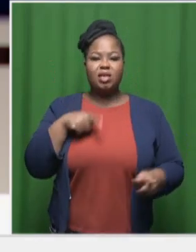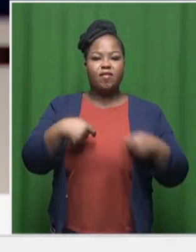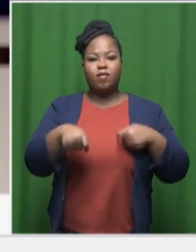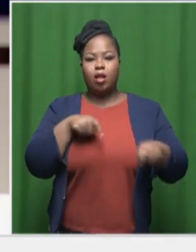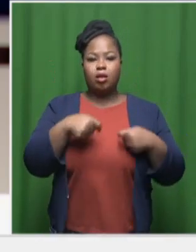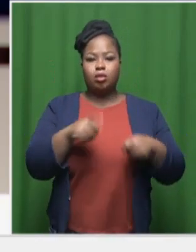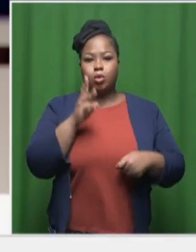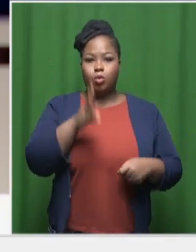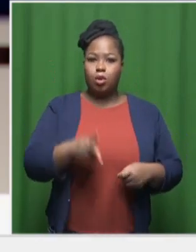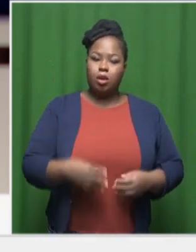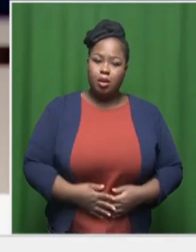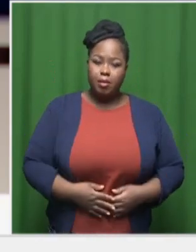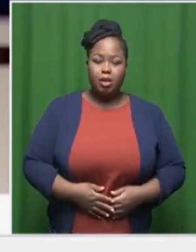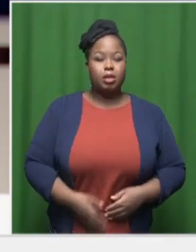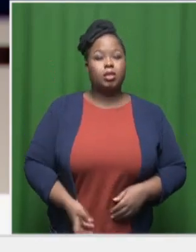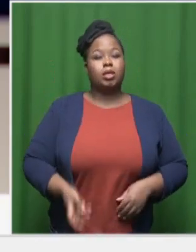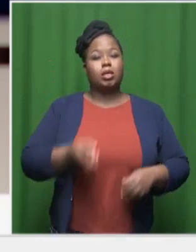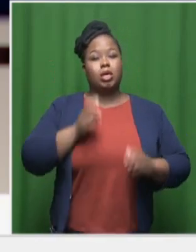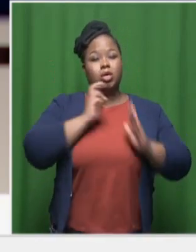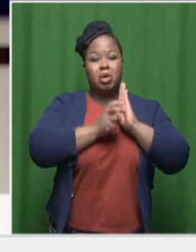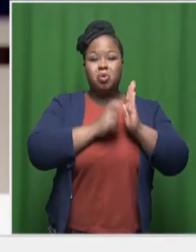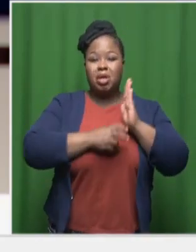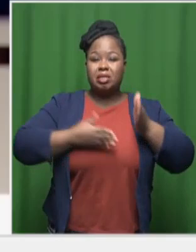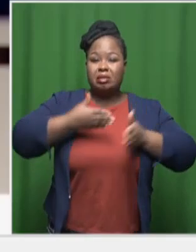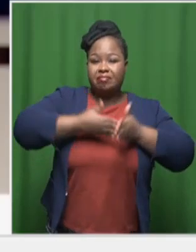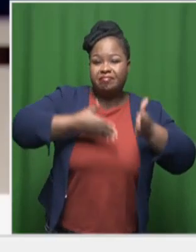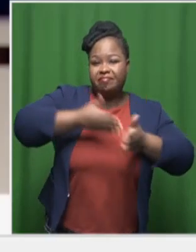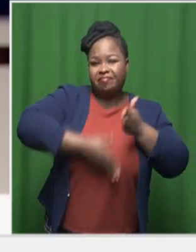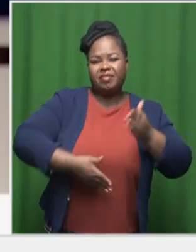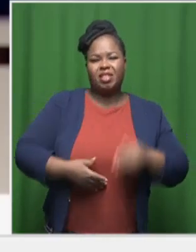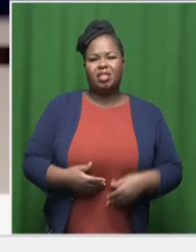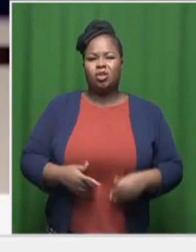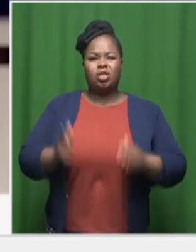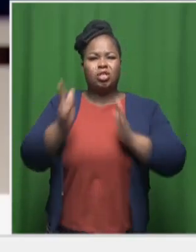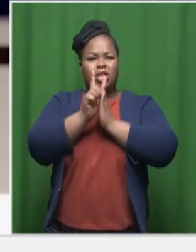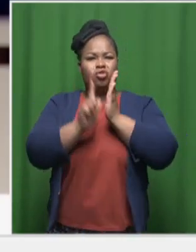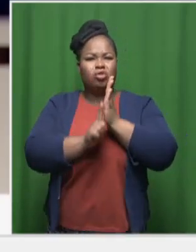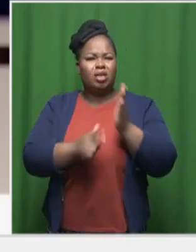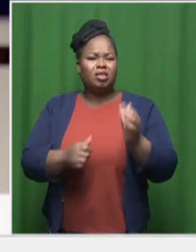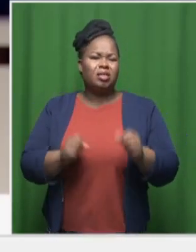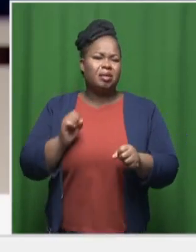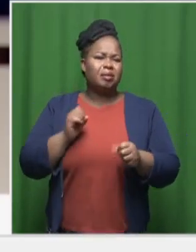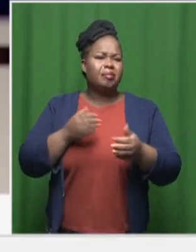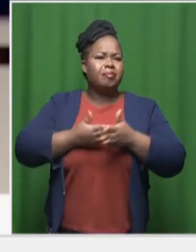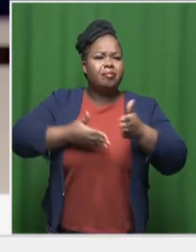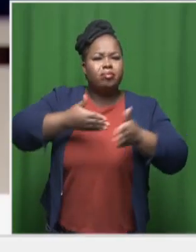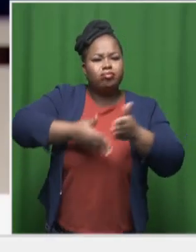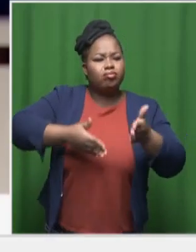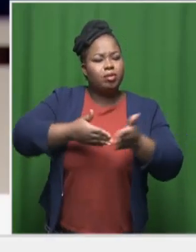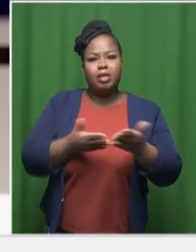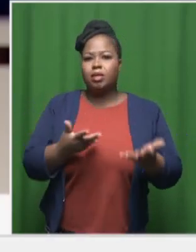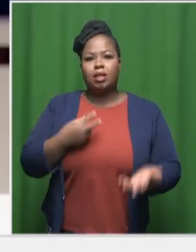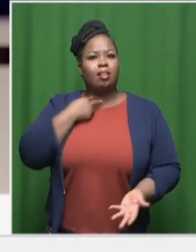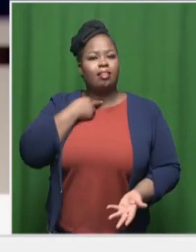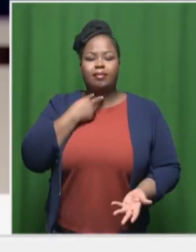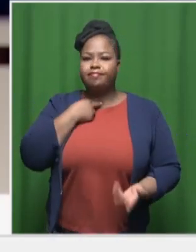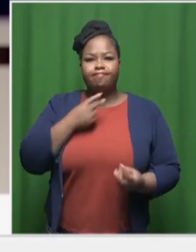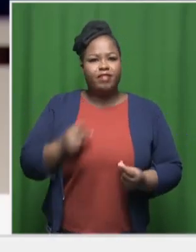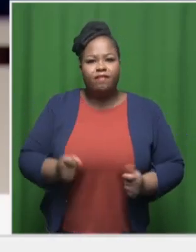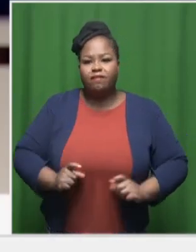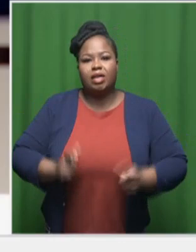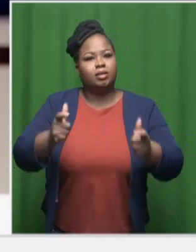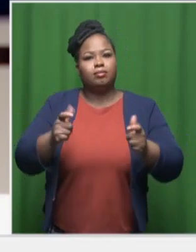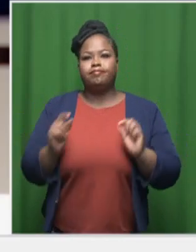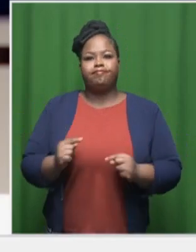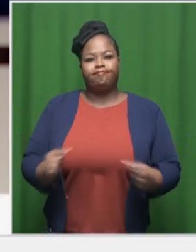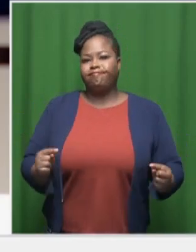The regulatory constraints, legislative impediments just made it difficult for us to be faster. And